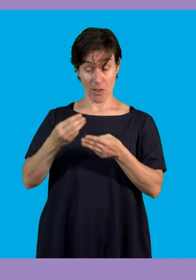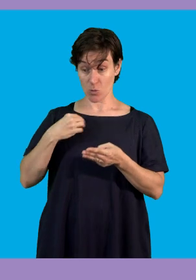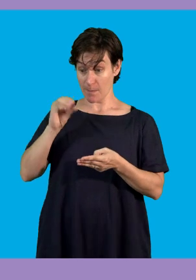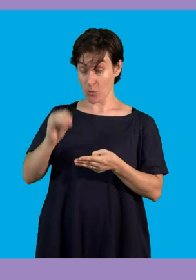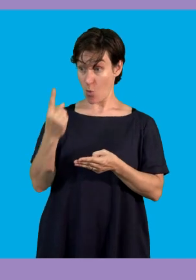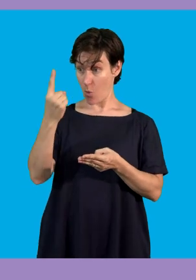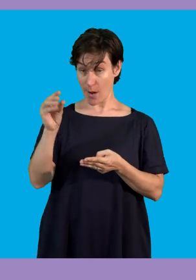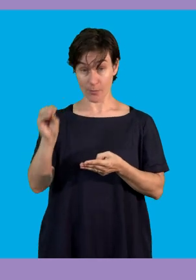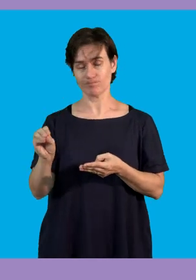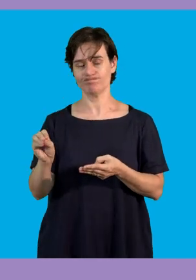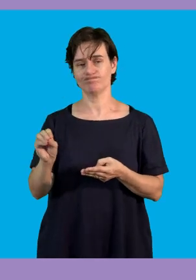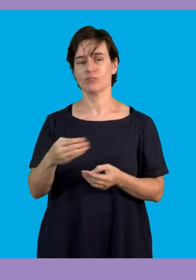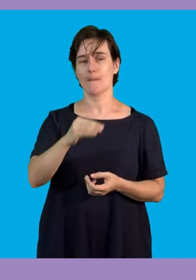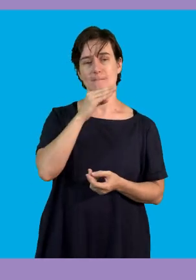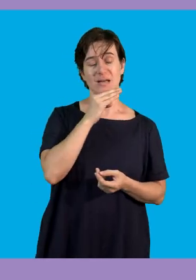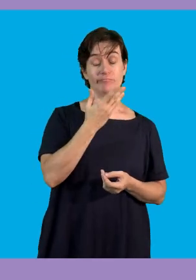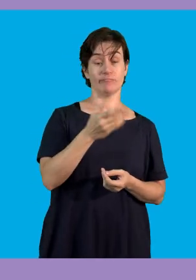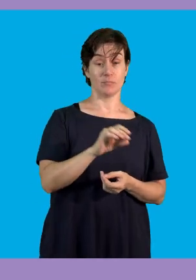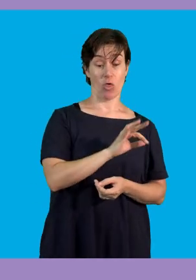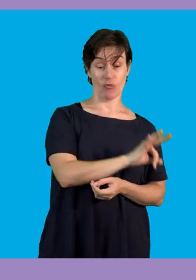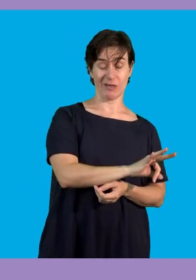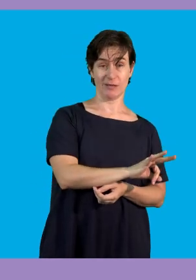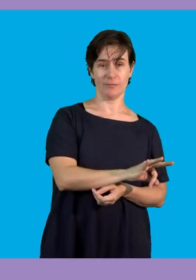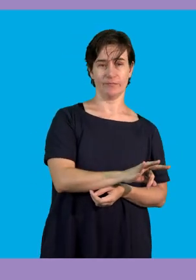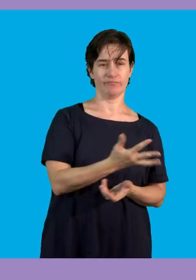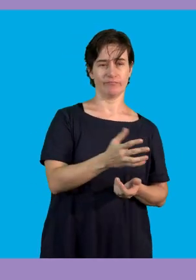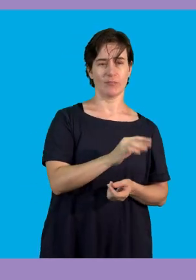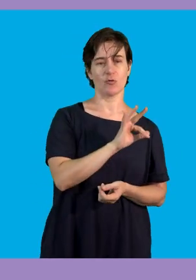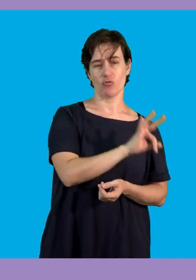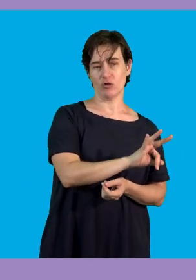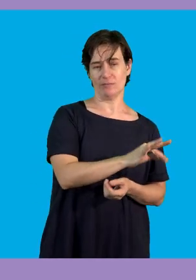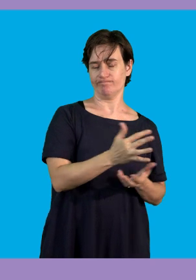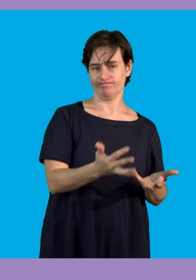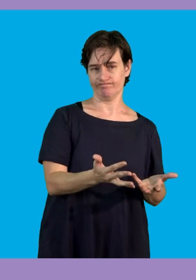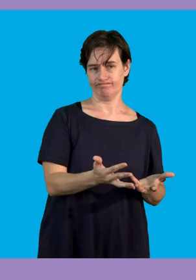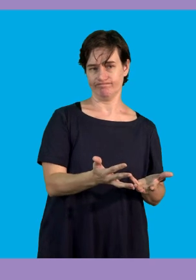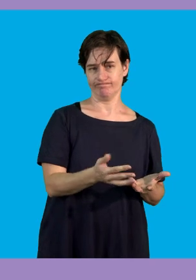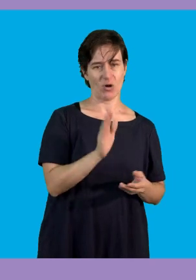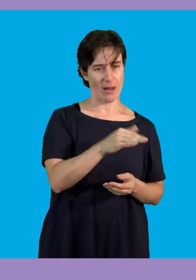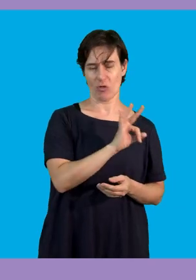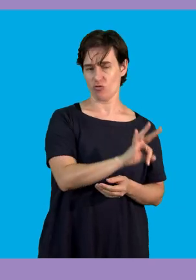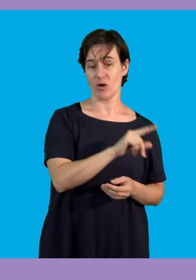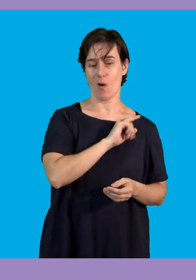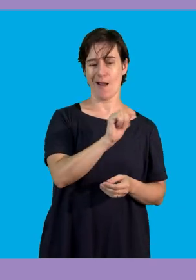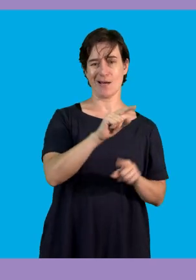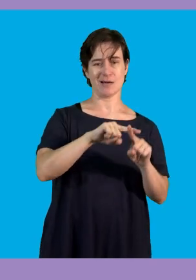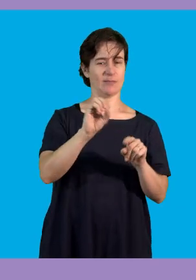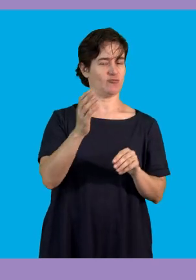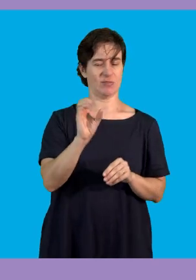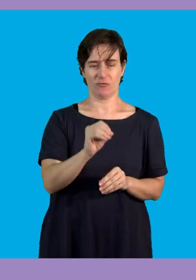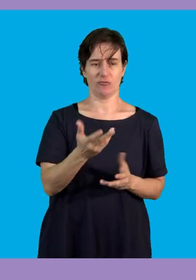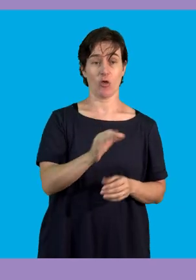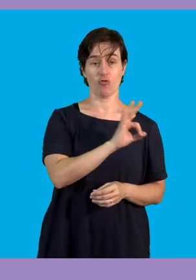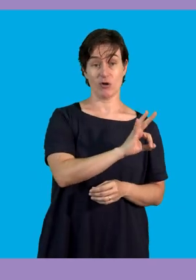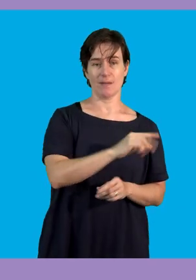not write it that way, so it would be 3, a to the exponent 1 becomes 1, so we'll remain with 3 plus a.